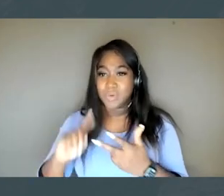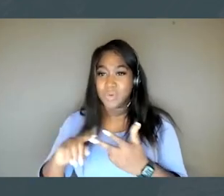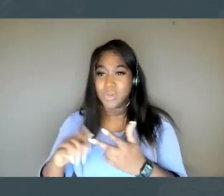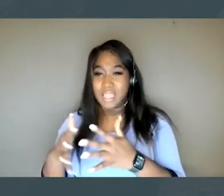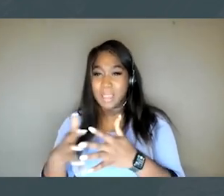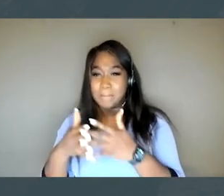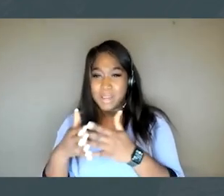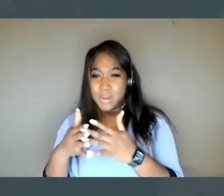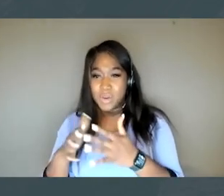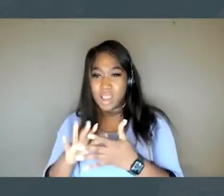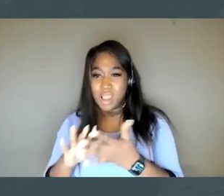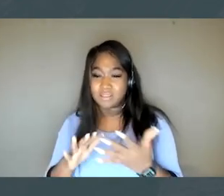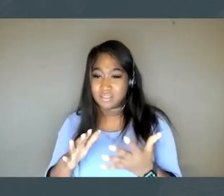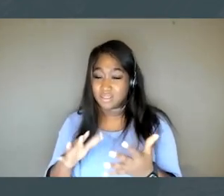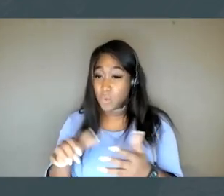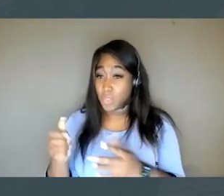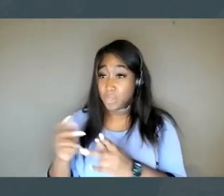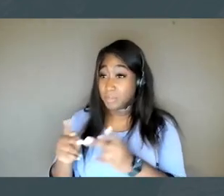But Africa is